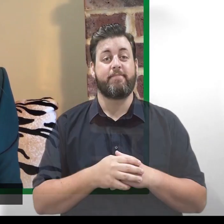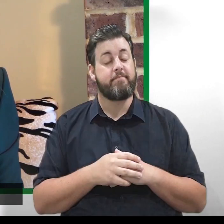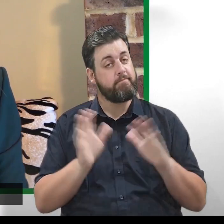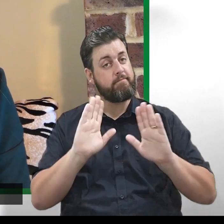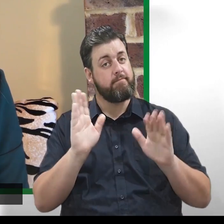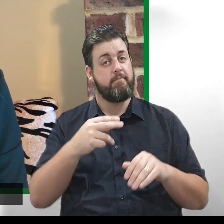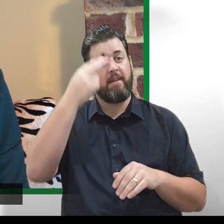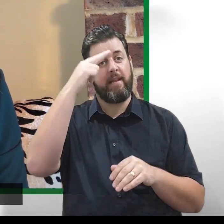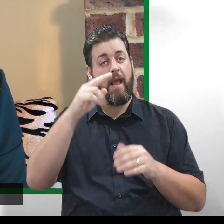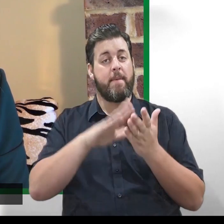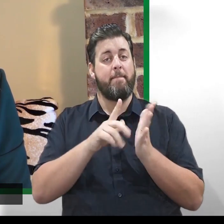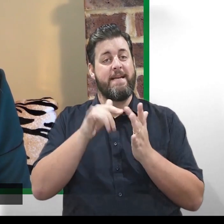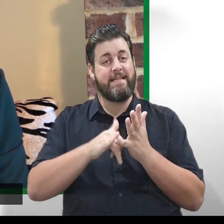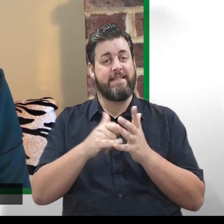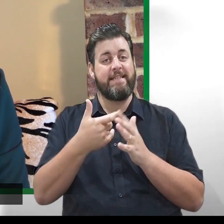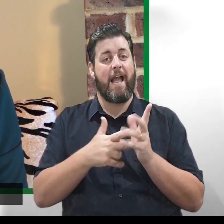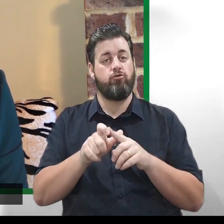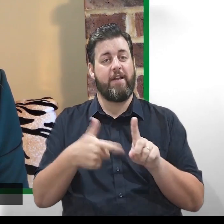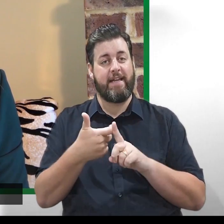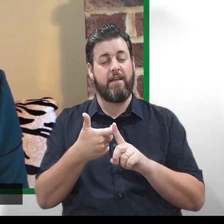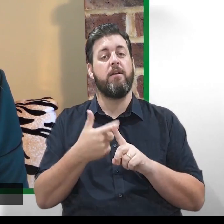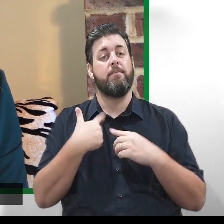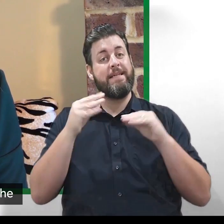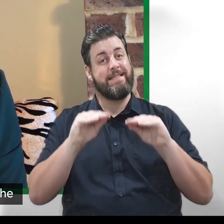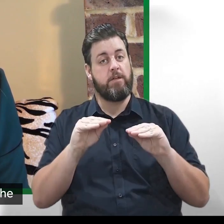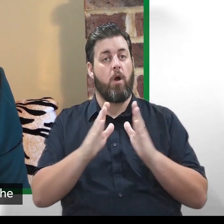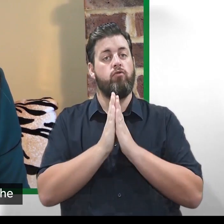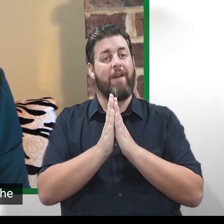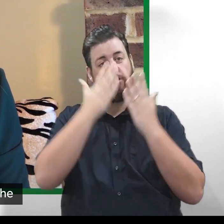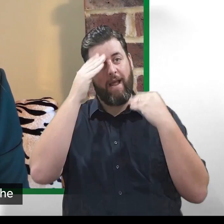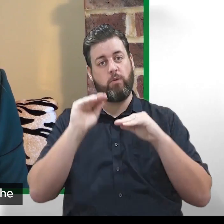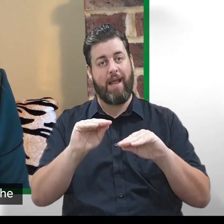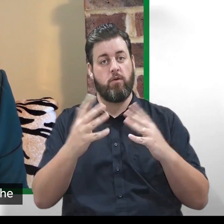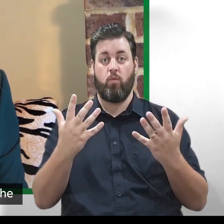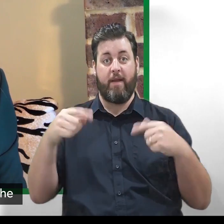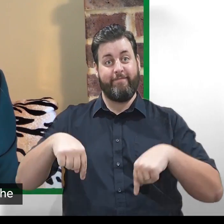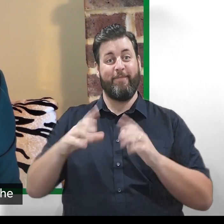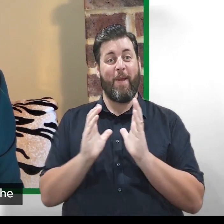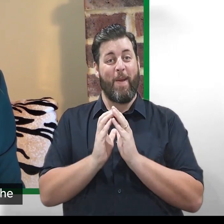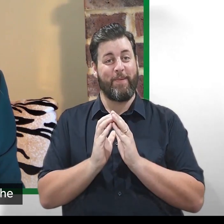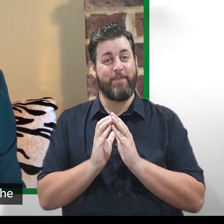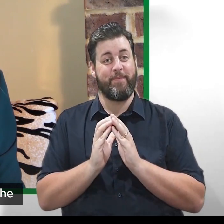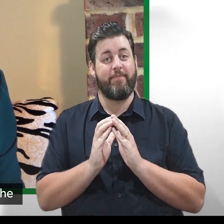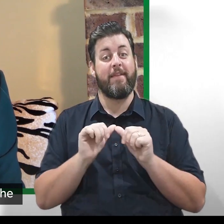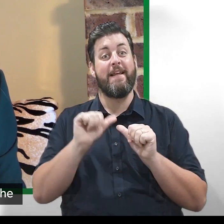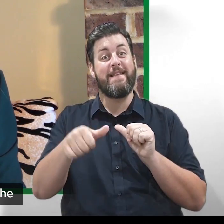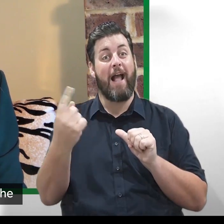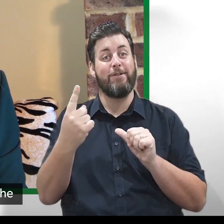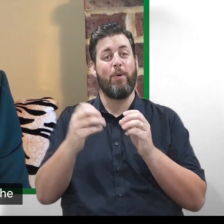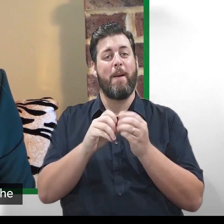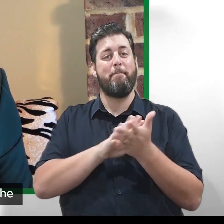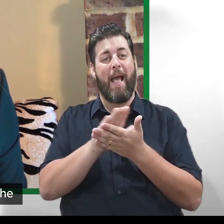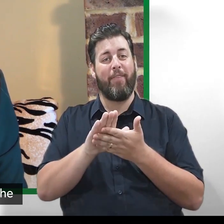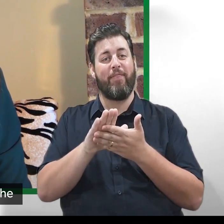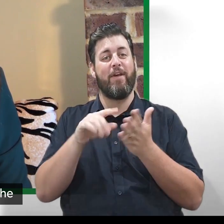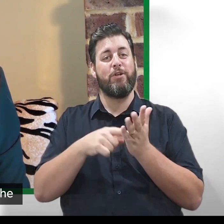Hi there, I'm Miss Kendrick and I teach religious education at Oak. Our next guest is former Olympic gymnast Beth